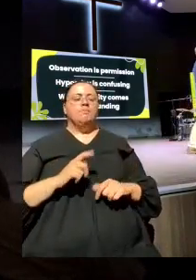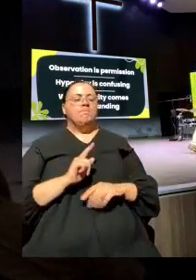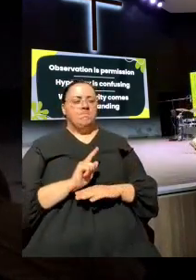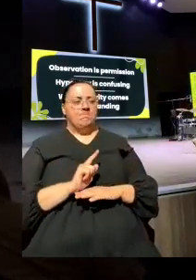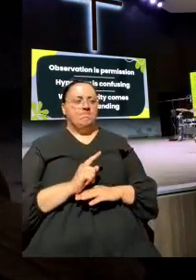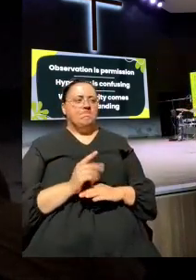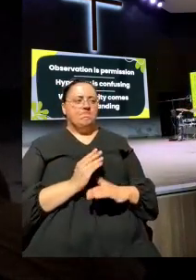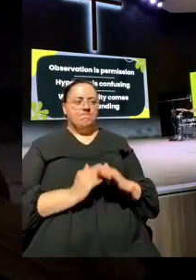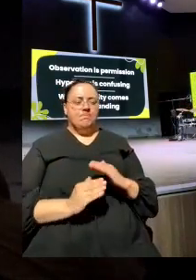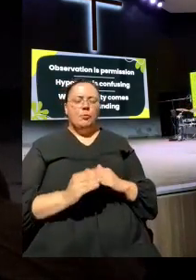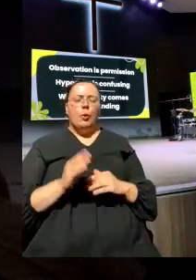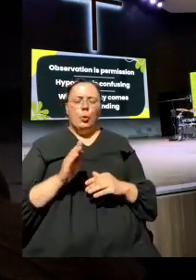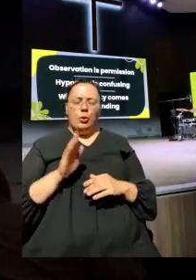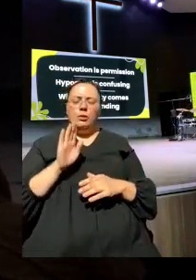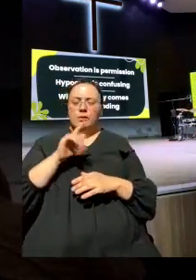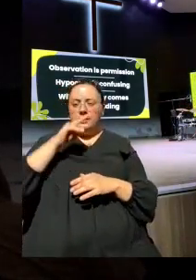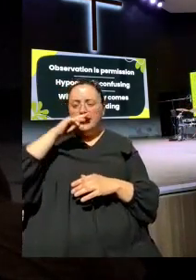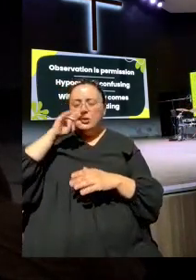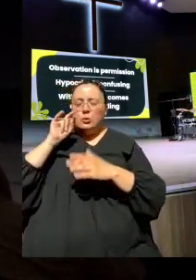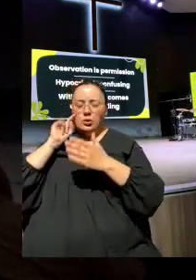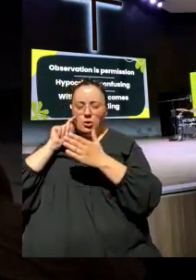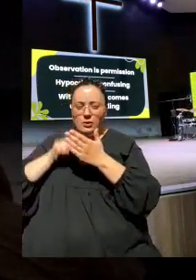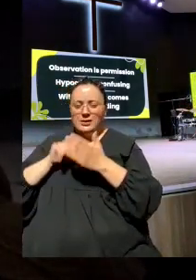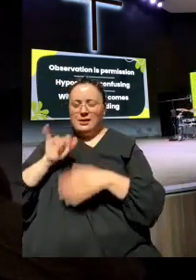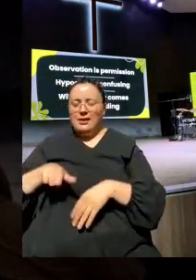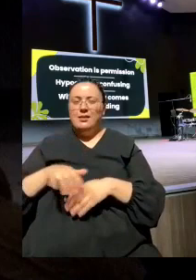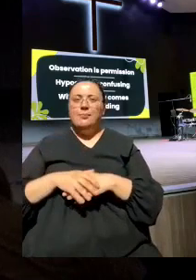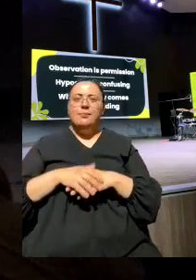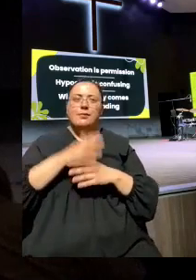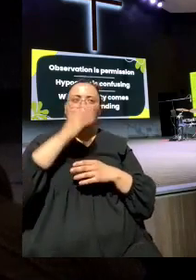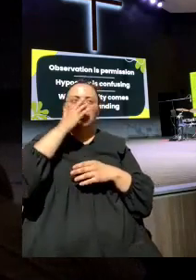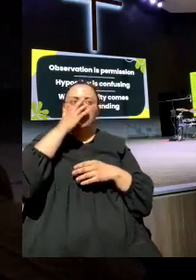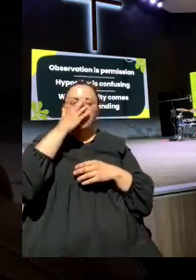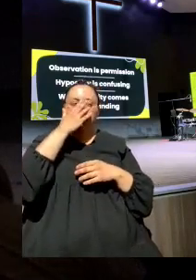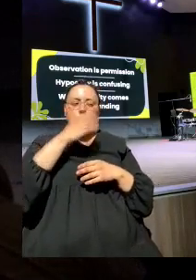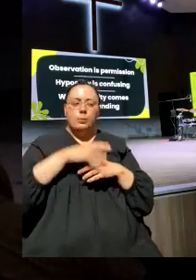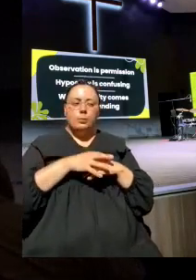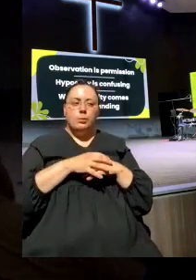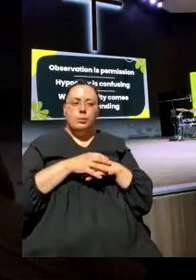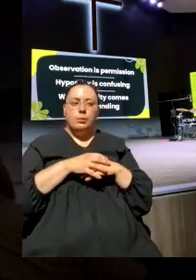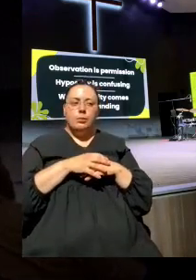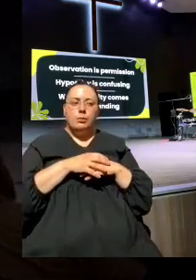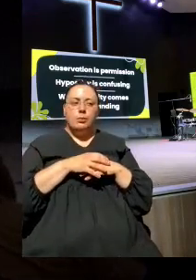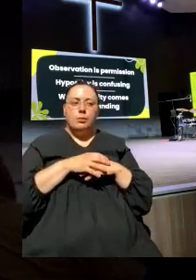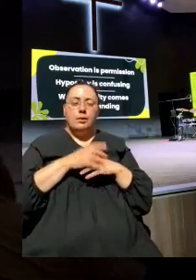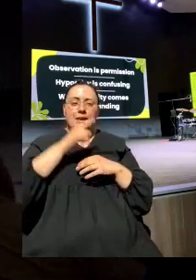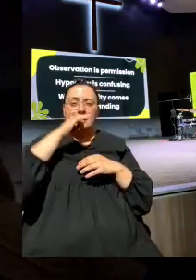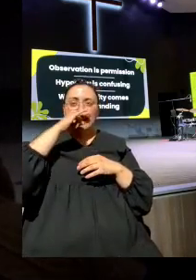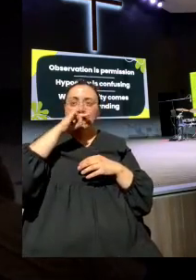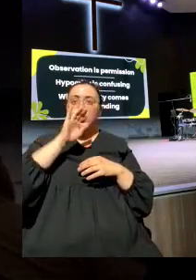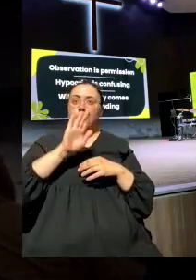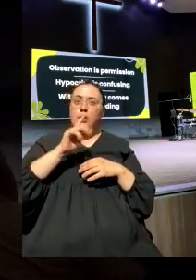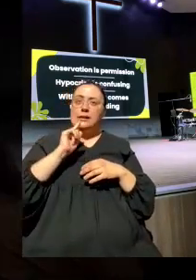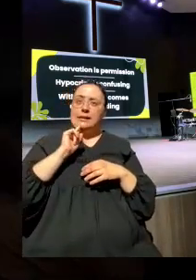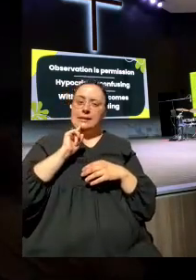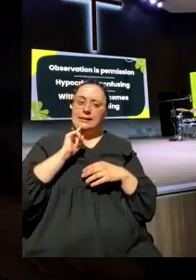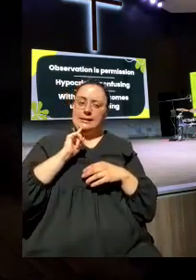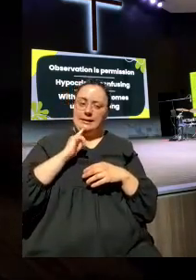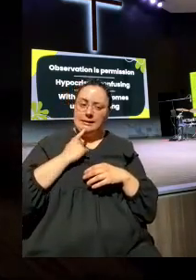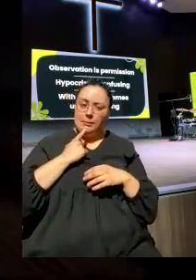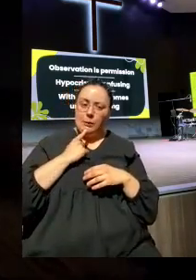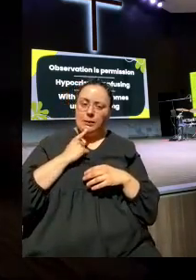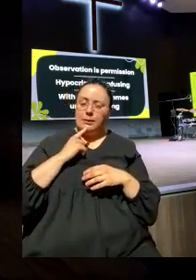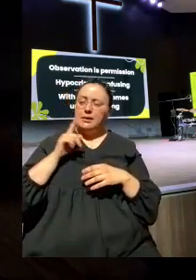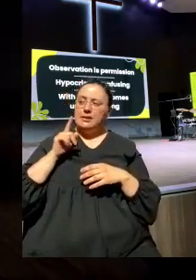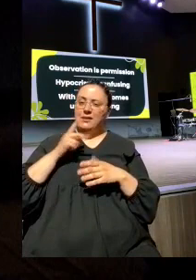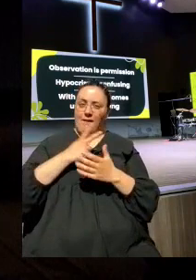the greatest examples we have is how we handle our failures and our disappointments. And teaching our kids that I have an